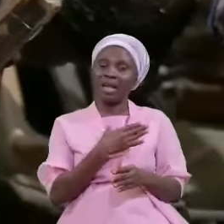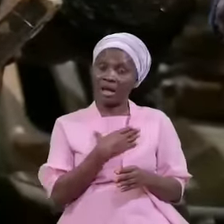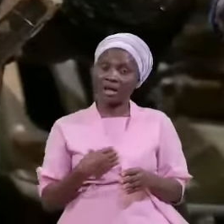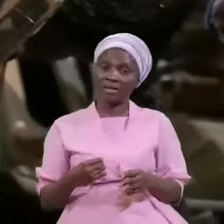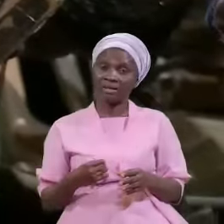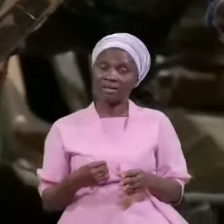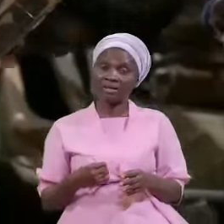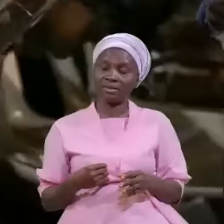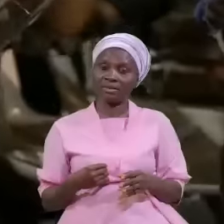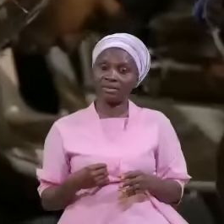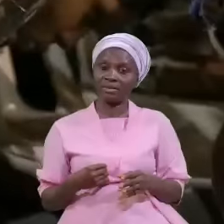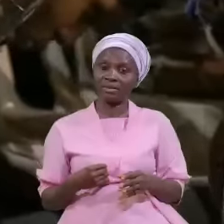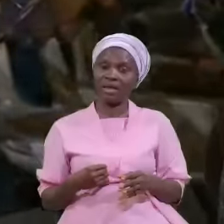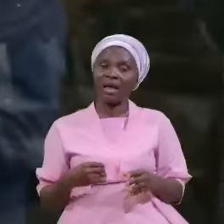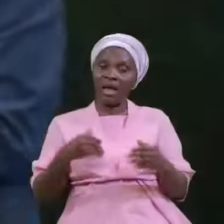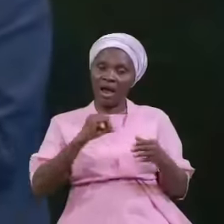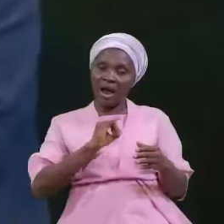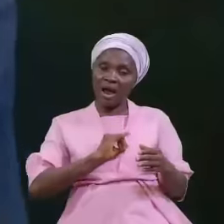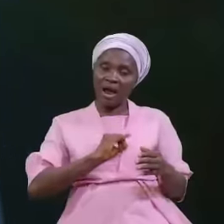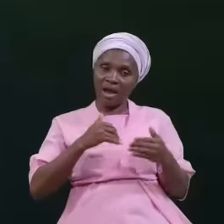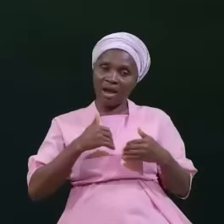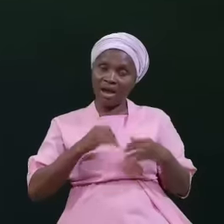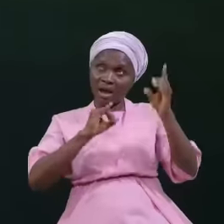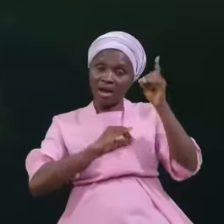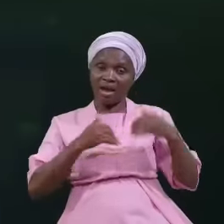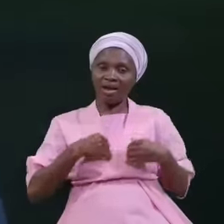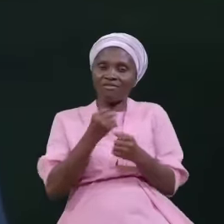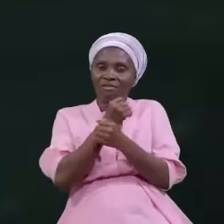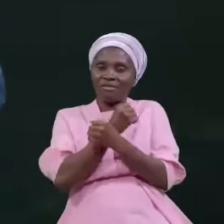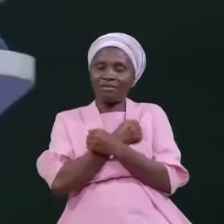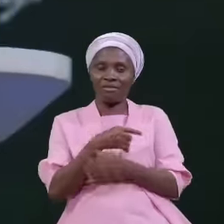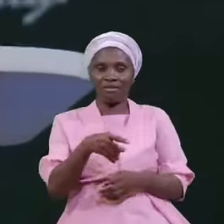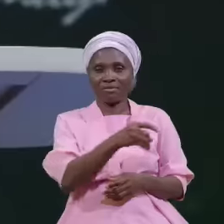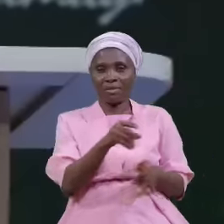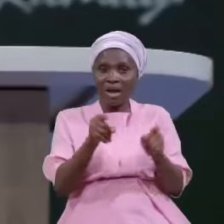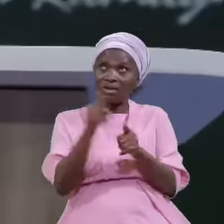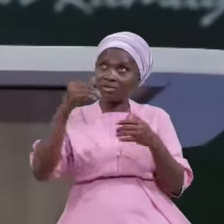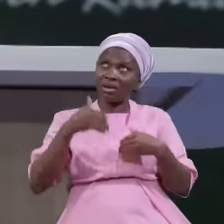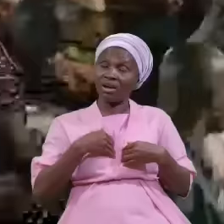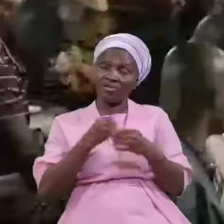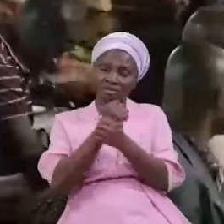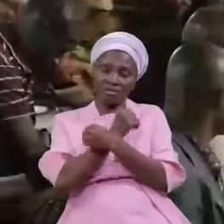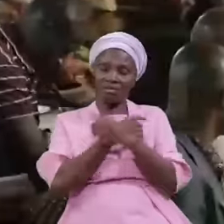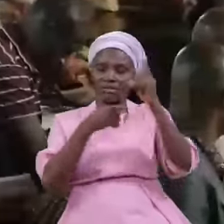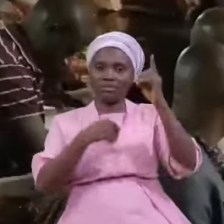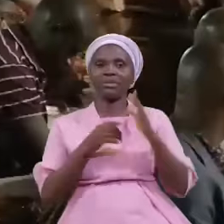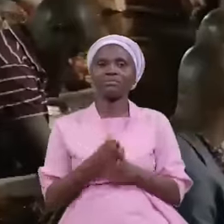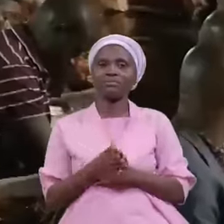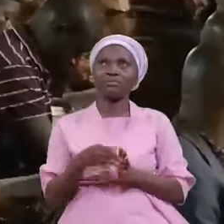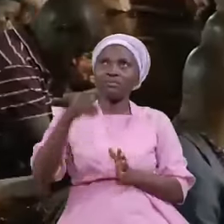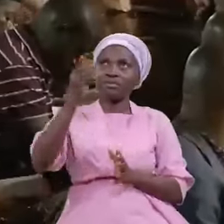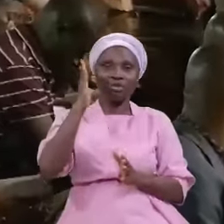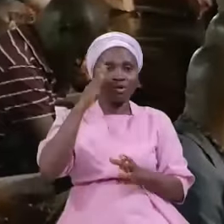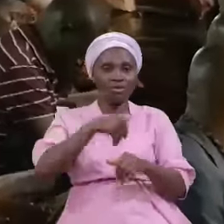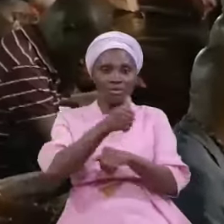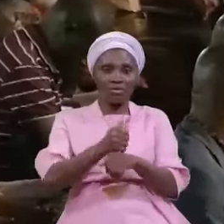loved them as thou hast loved me. He'll confirm it in your life.